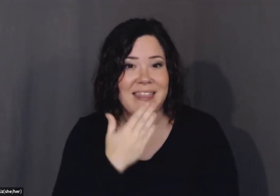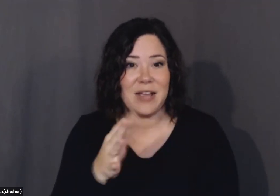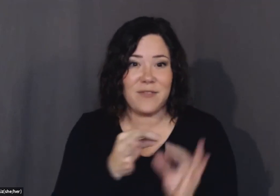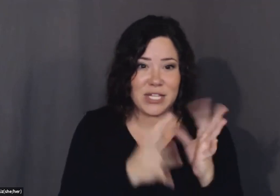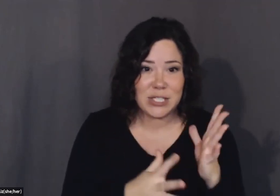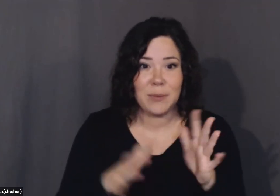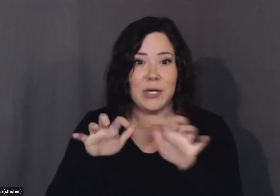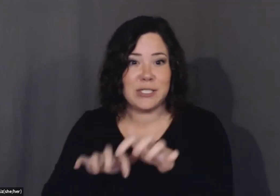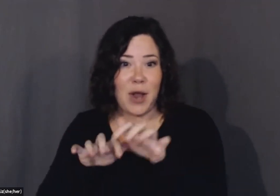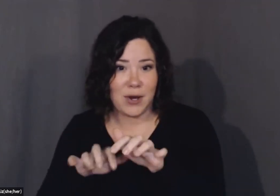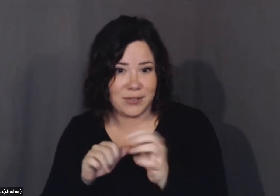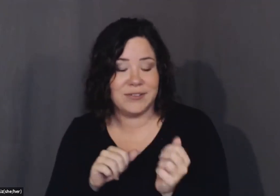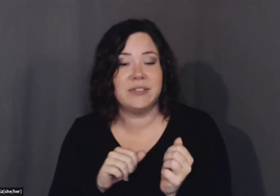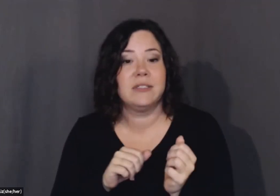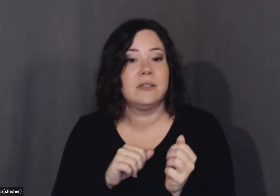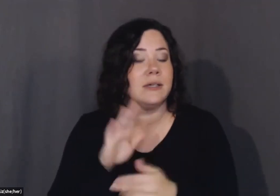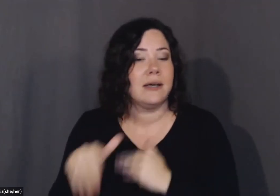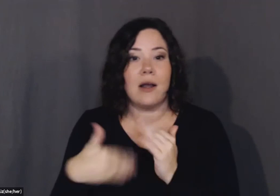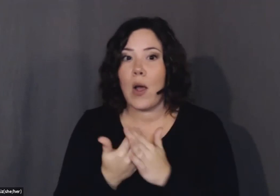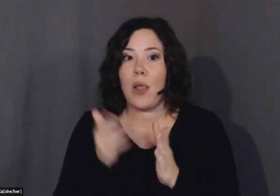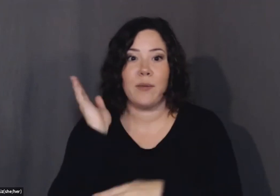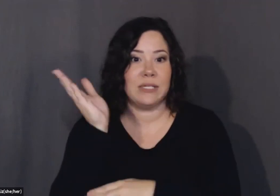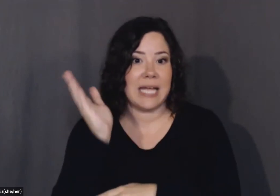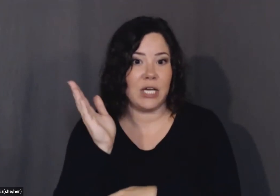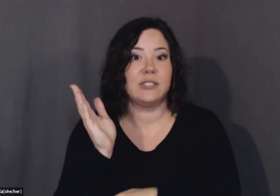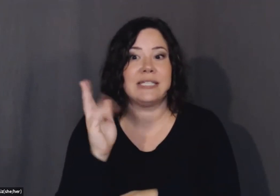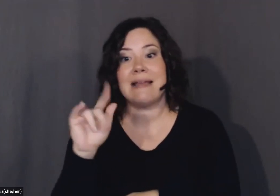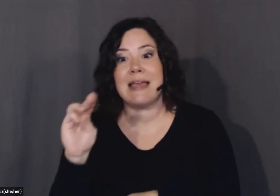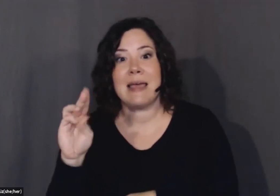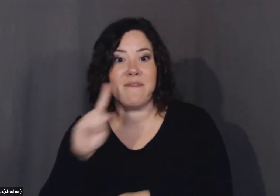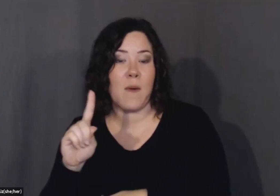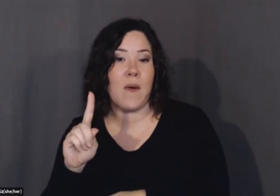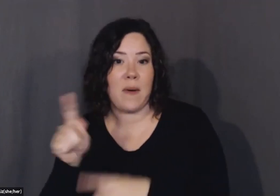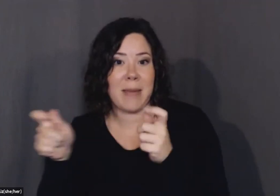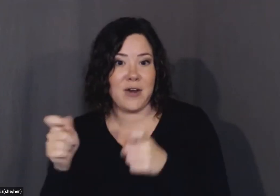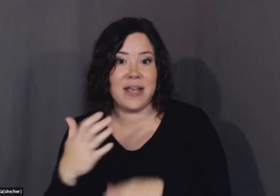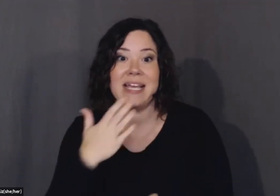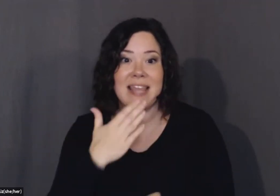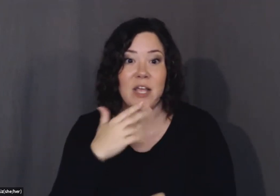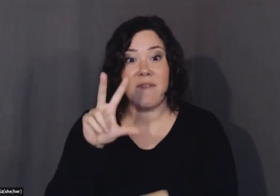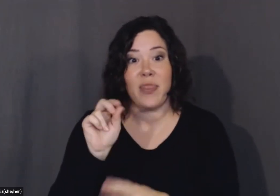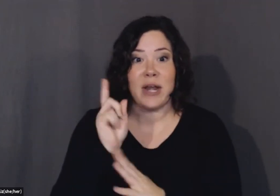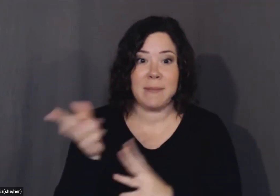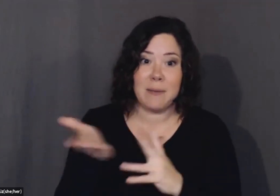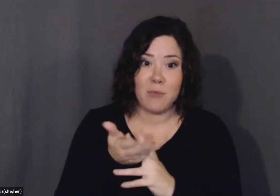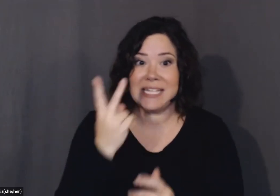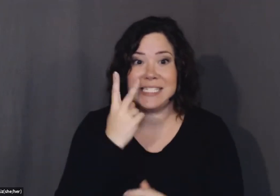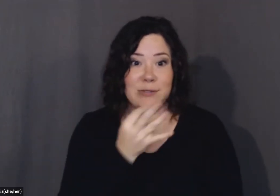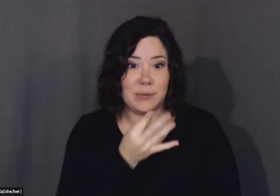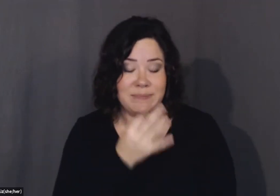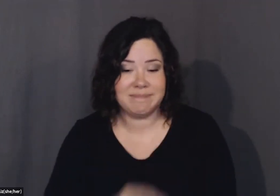and CART and all the presenters and Kim for moderating. You'll have a good 30-minute break, and we'll see you back in a minute.